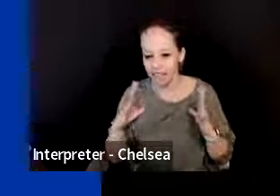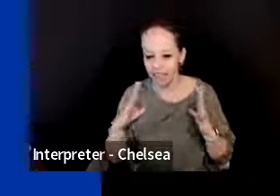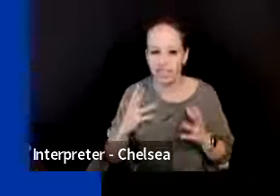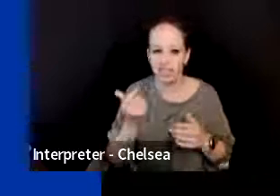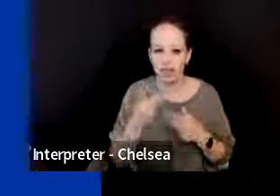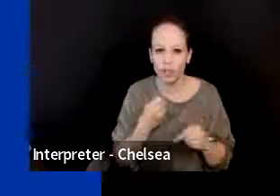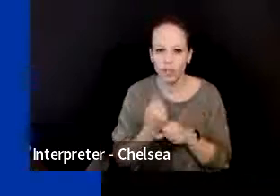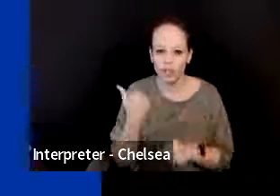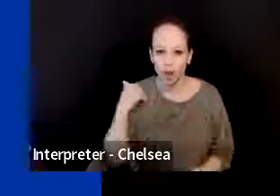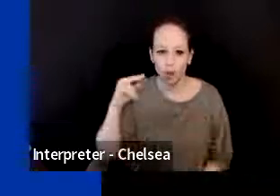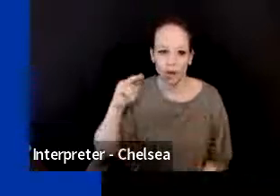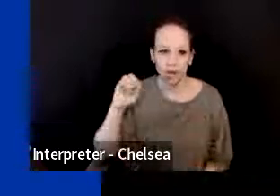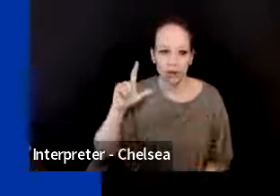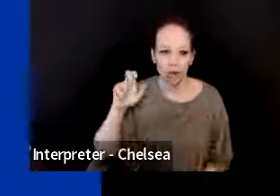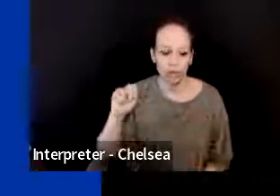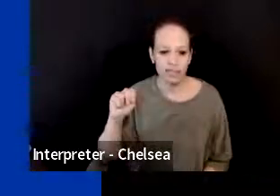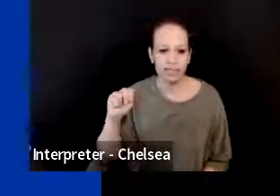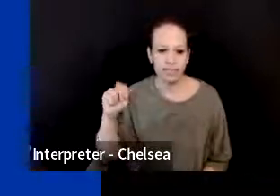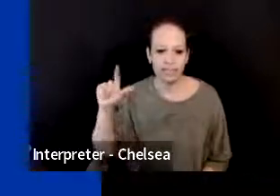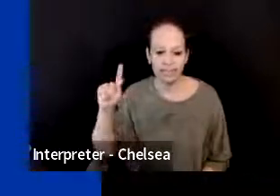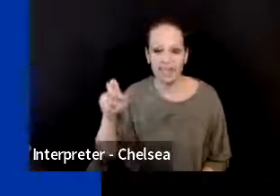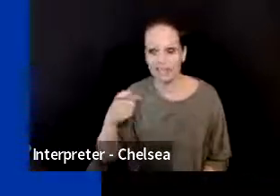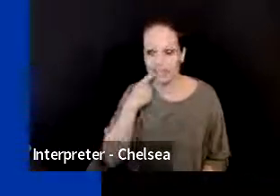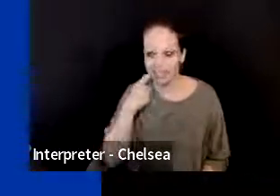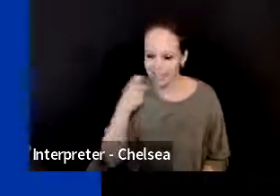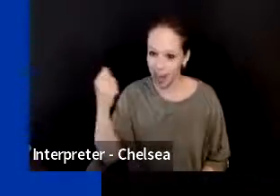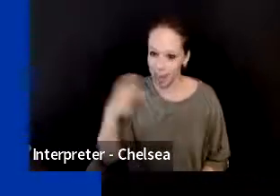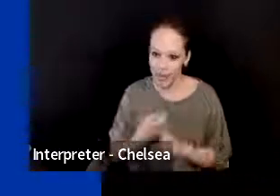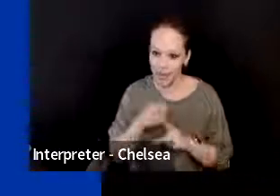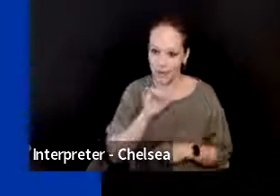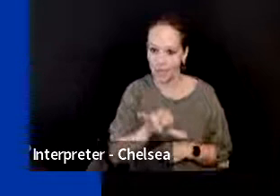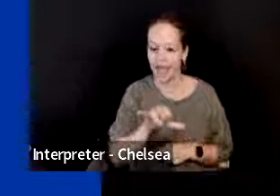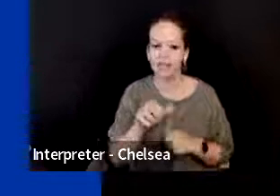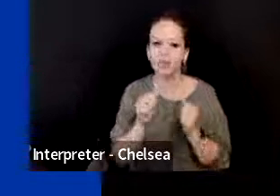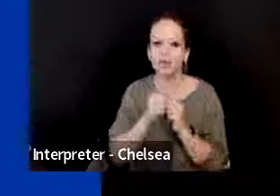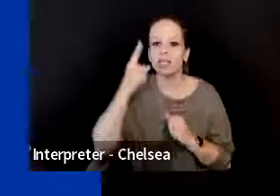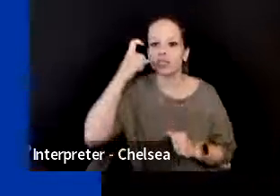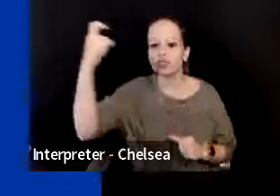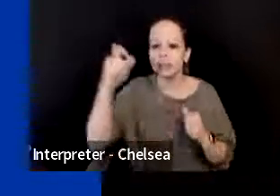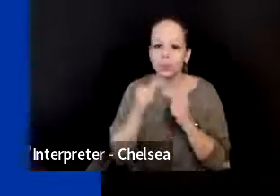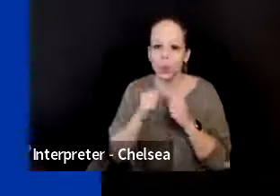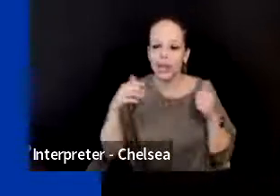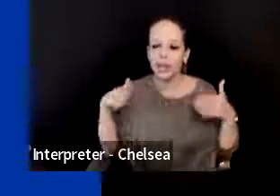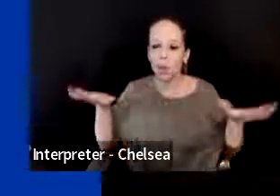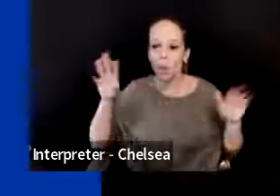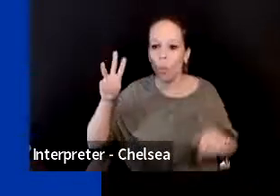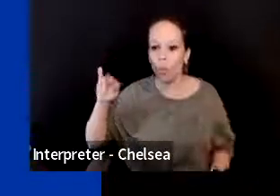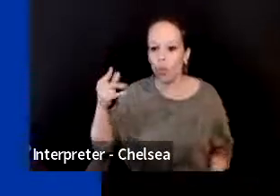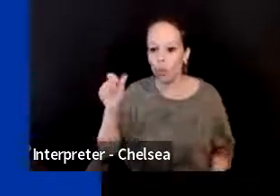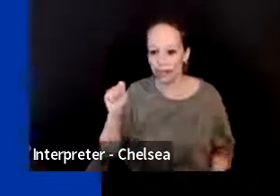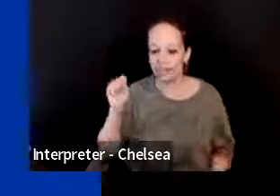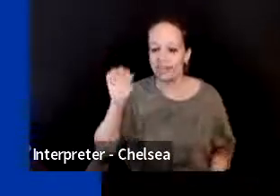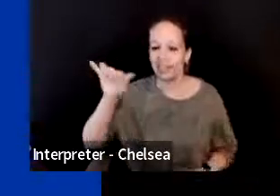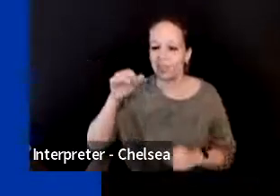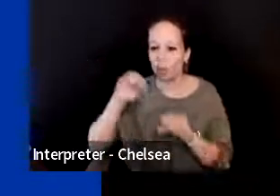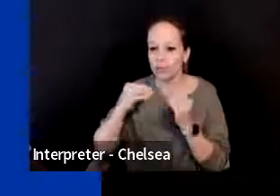And actually, she just got back from vacation on Nolan Lake with Dreams with Wings, which is the organization that supports her in Louisville.